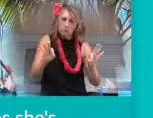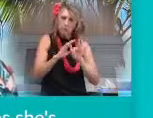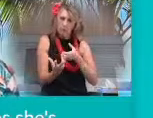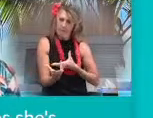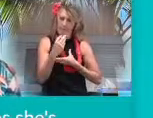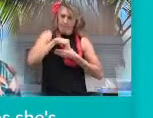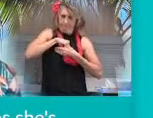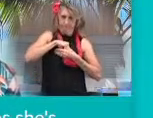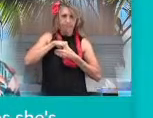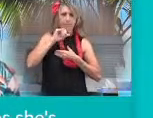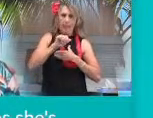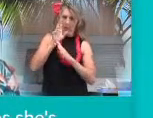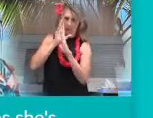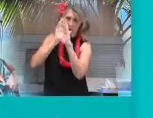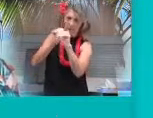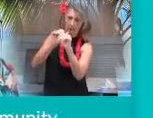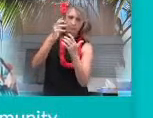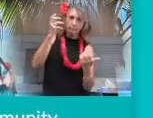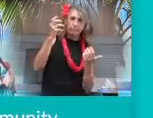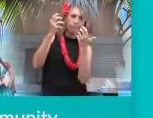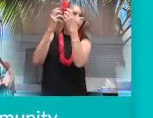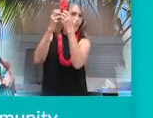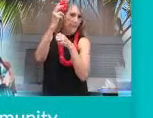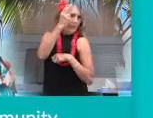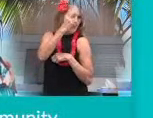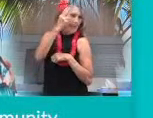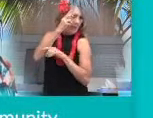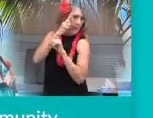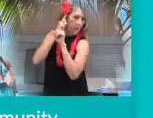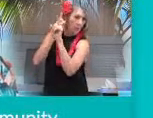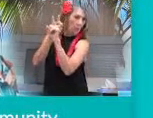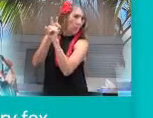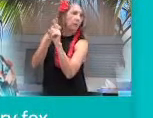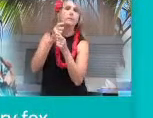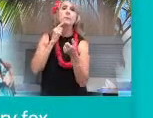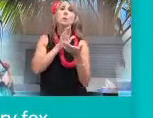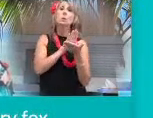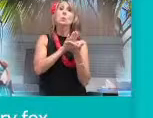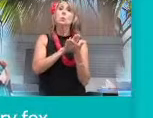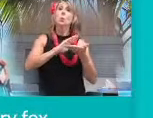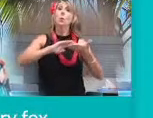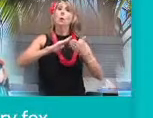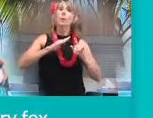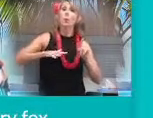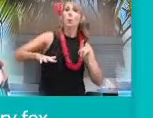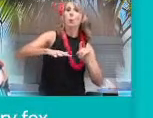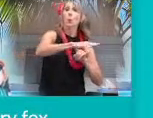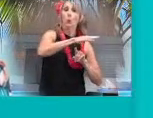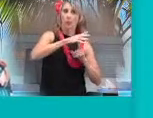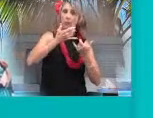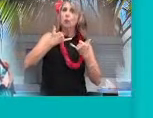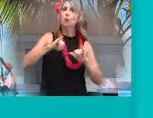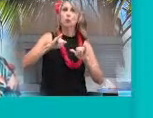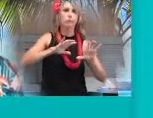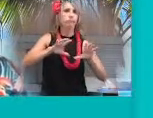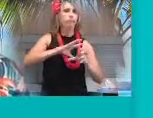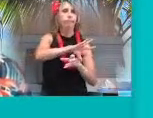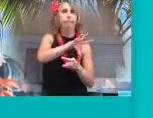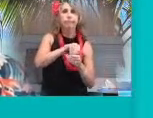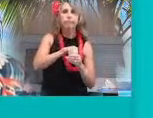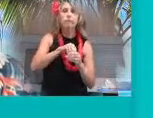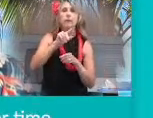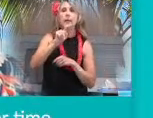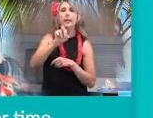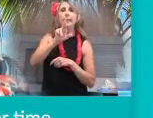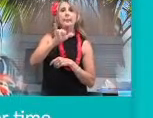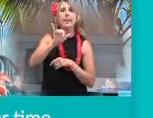graduate expectations. She's an active member of the school community, helping to raise funds for the Terry Fox Run for many